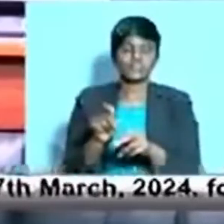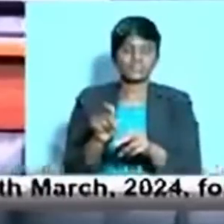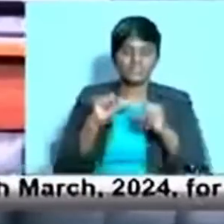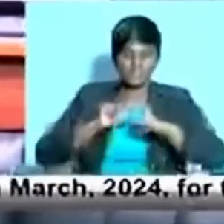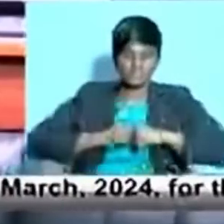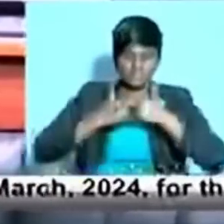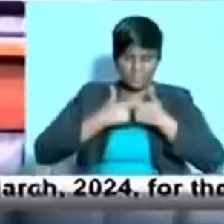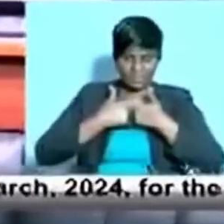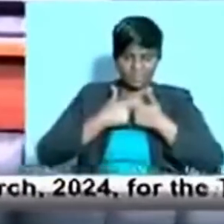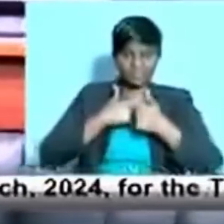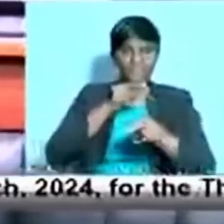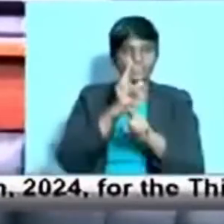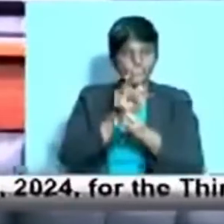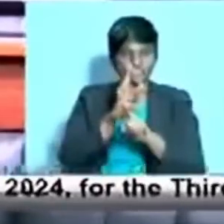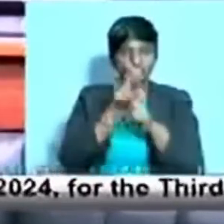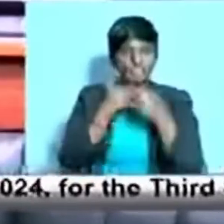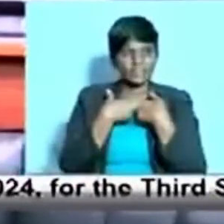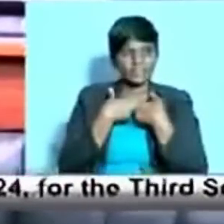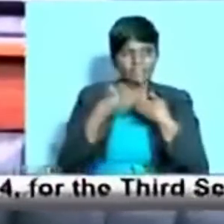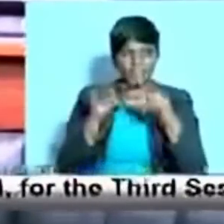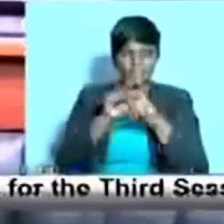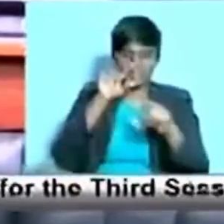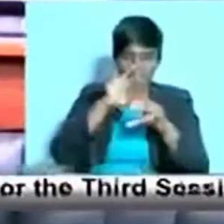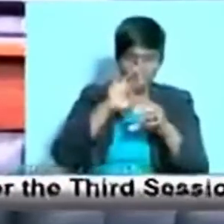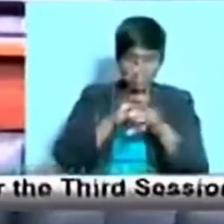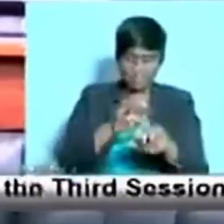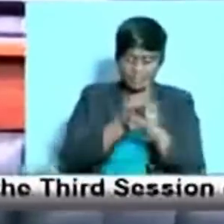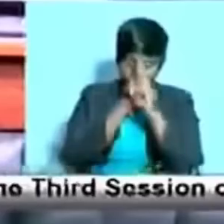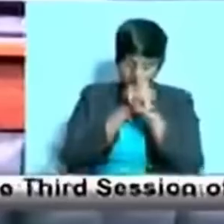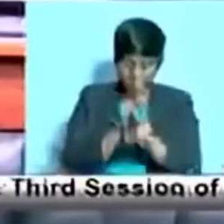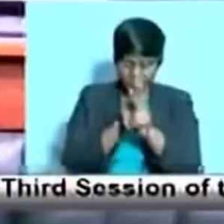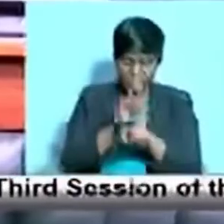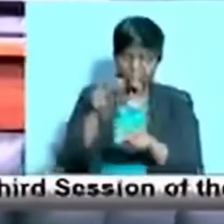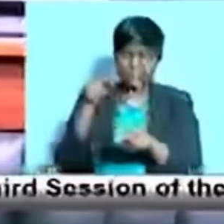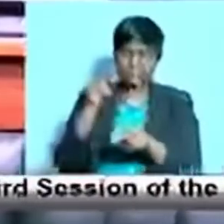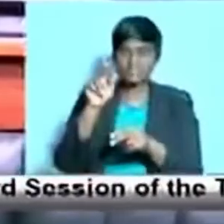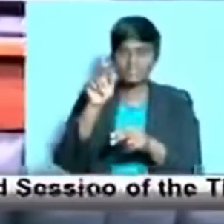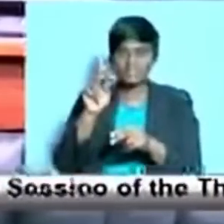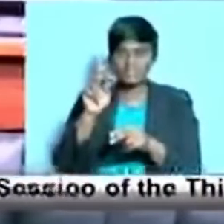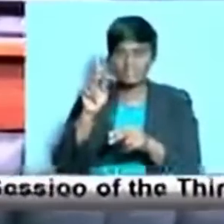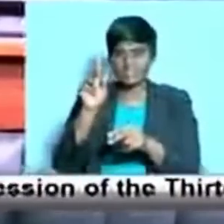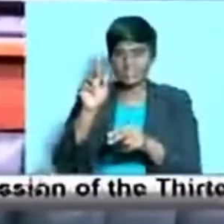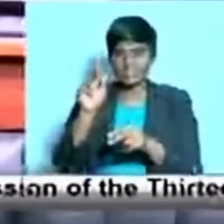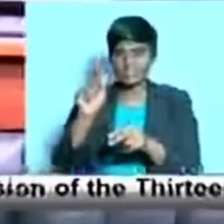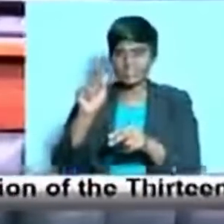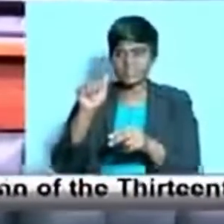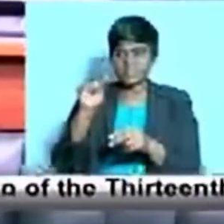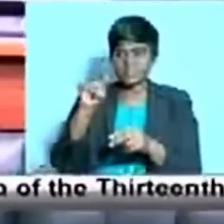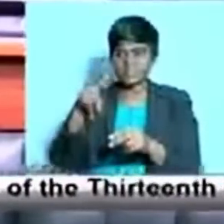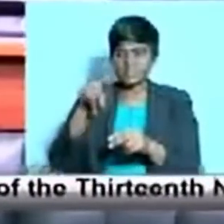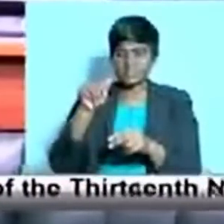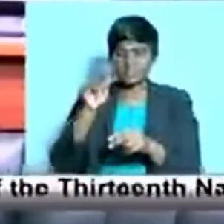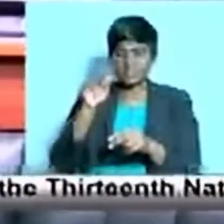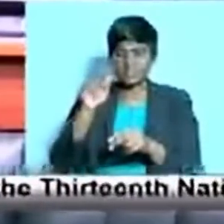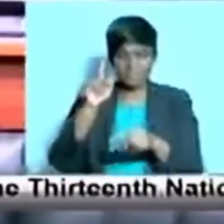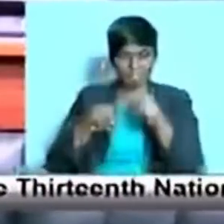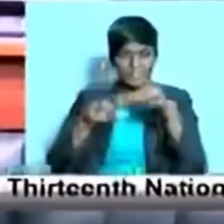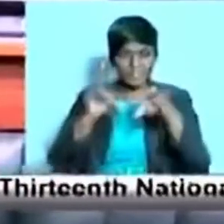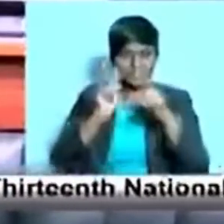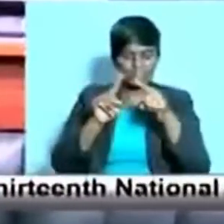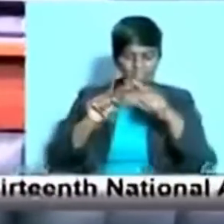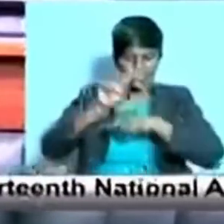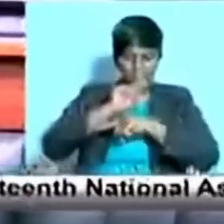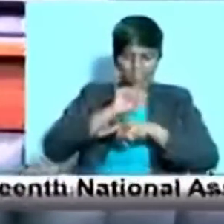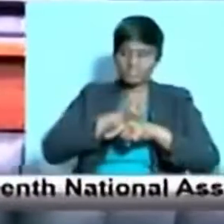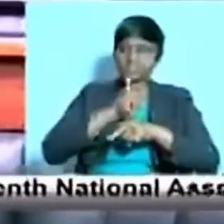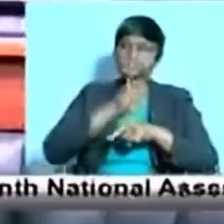have exercised our rights to elect Honorable Kampamba Mulenga as leader of opposition. It cannot go on that today we do not have